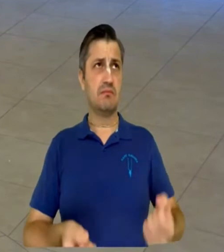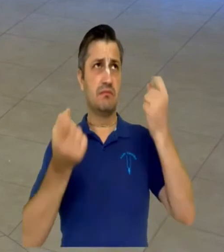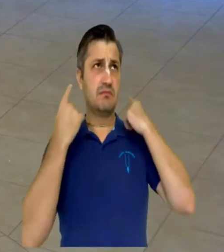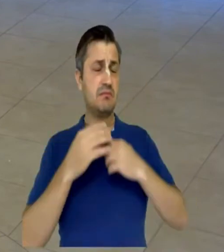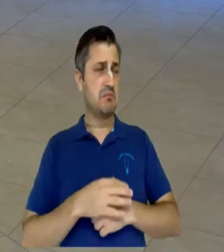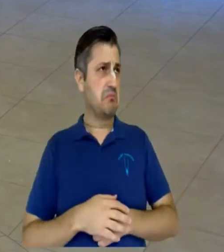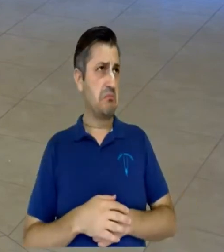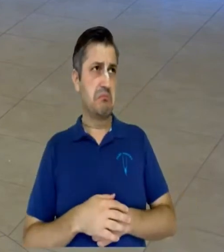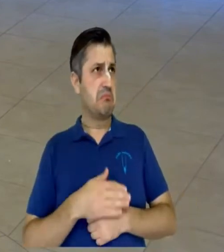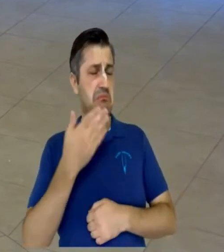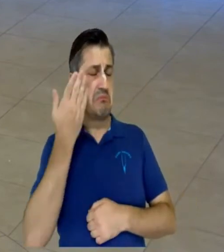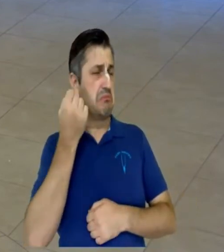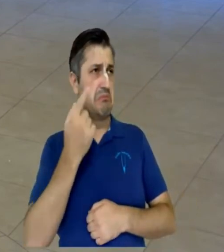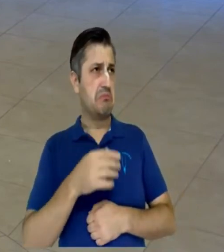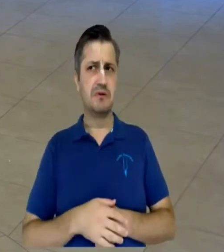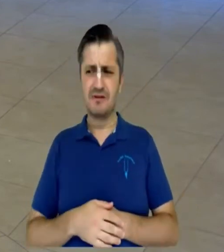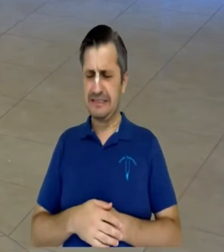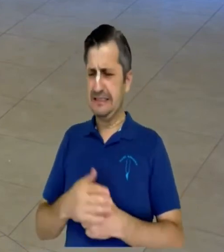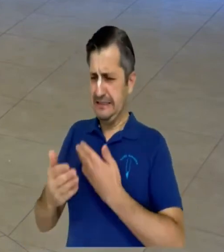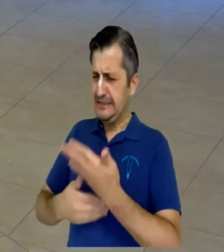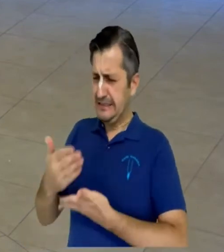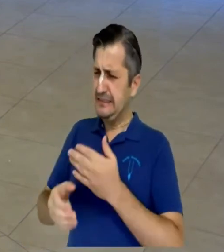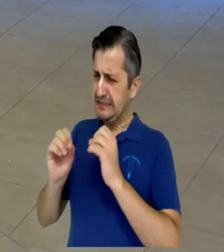we always have to be patient and